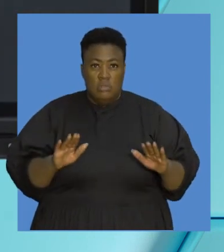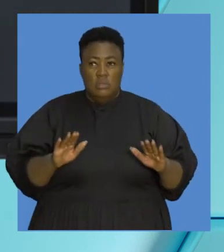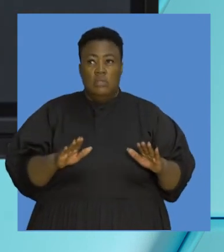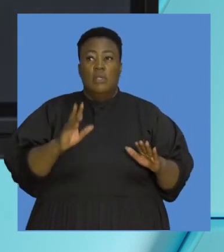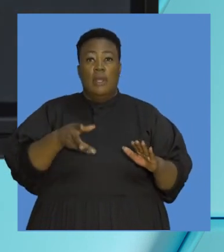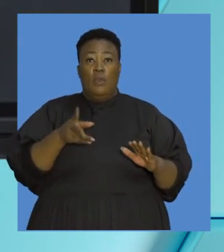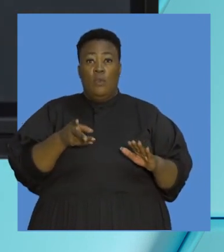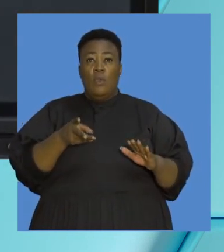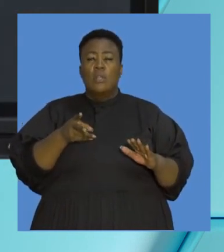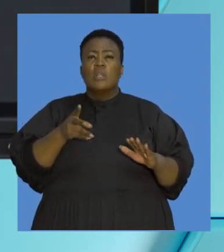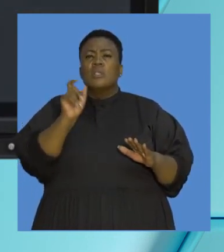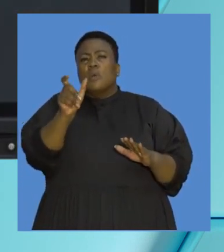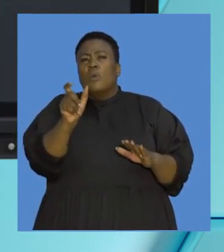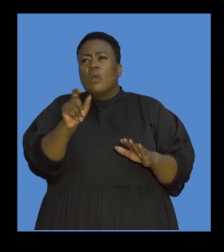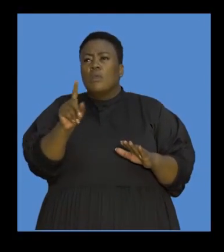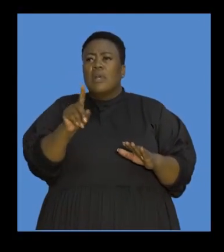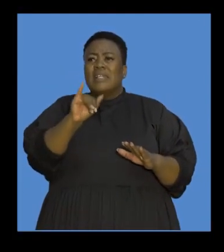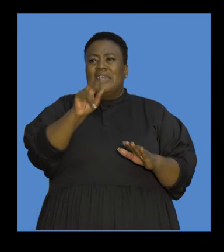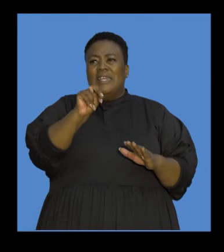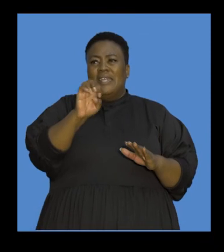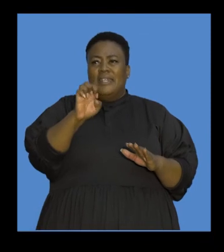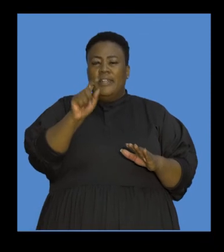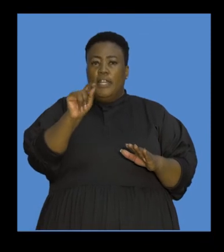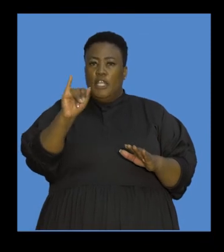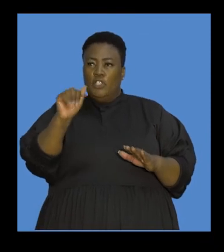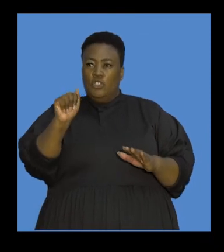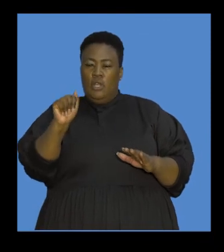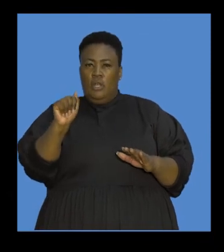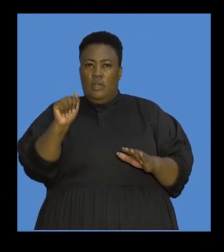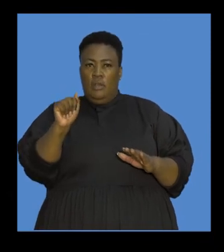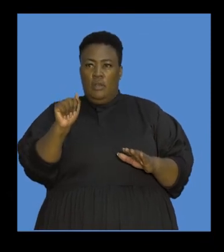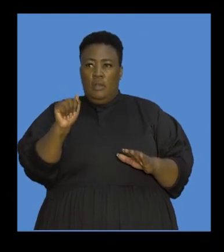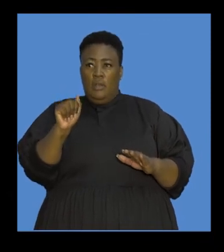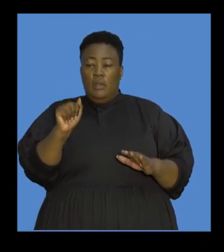forward. Remember, it's also to do with a term called inertia,